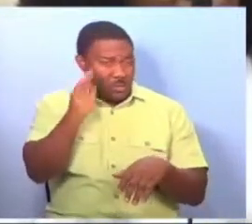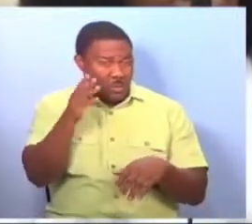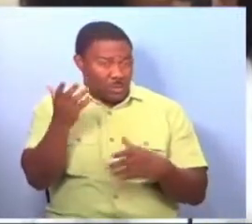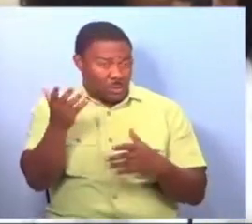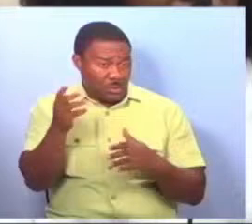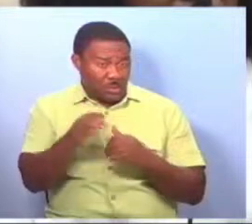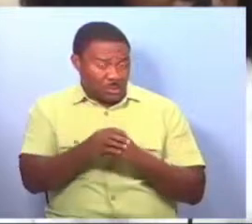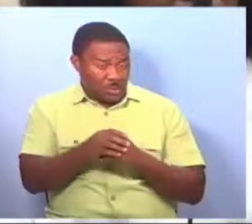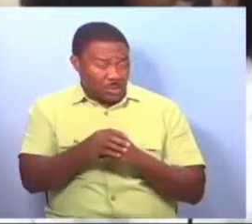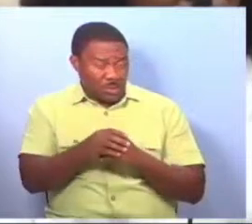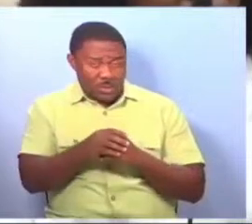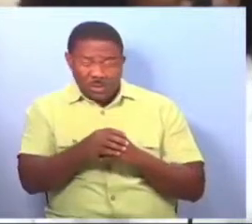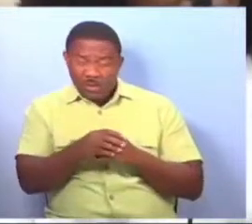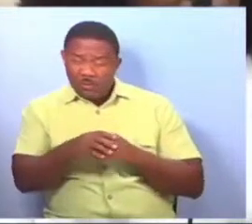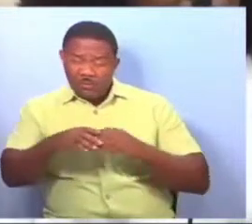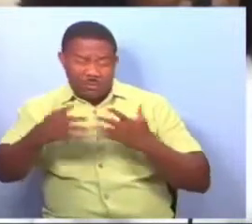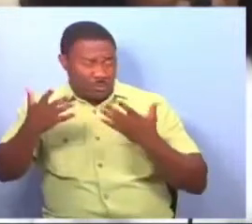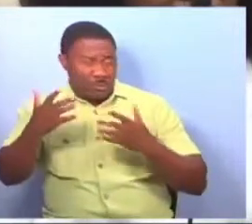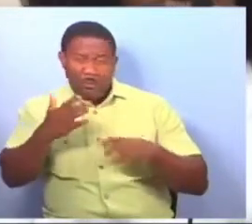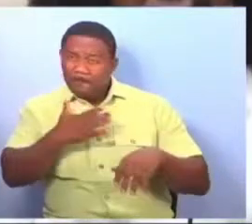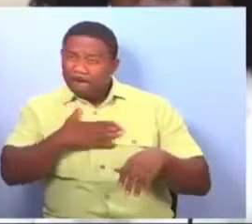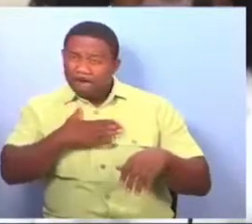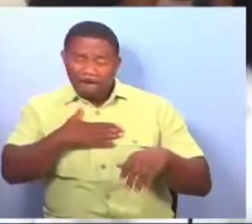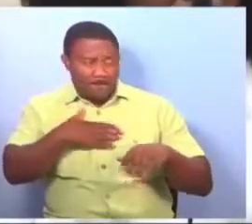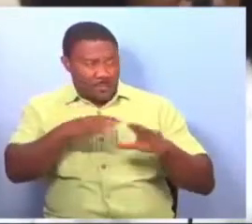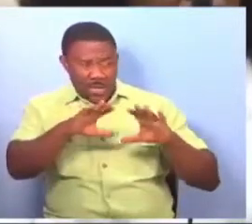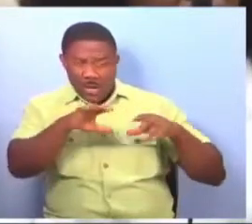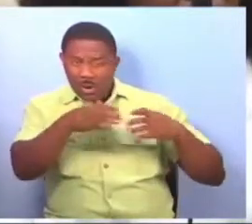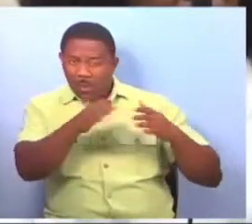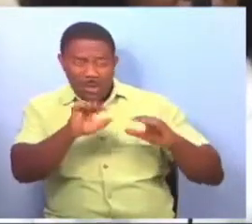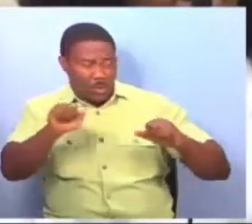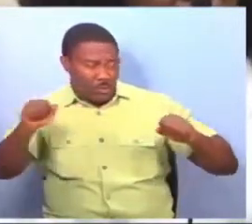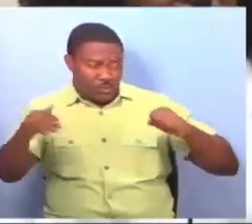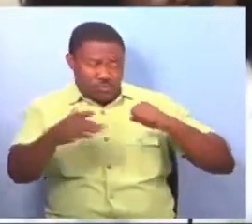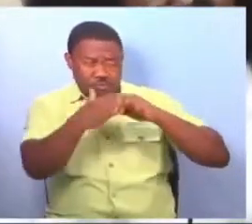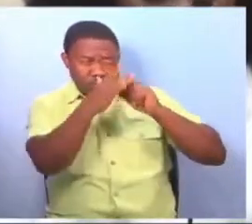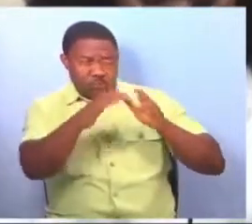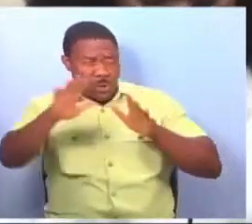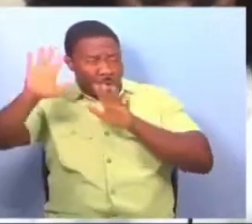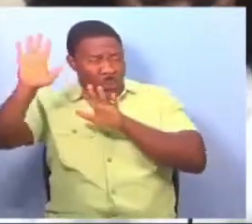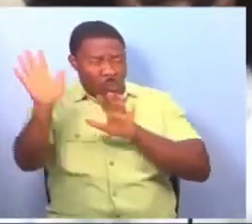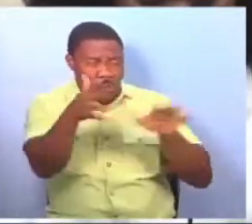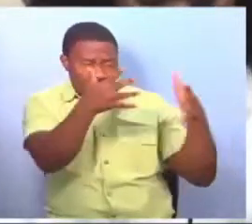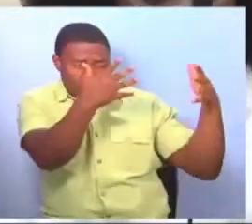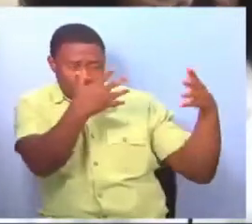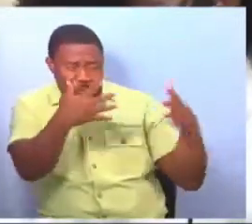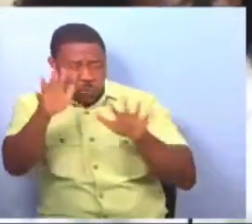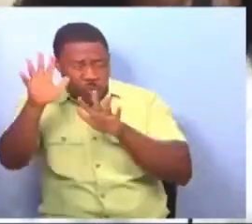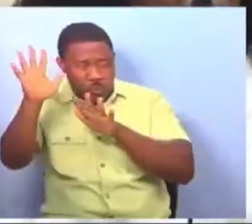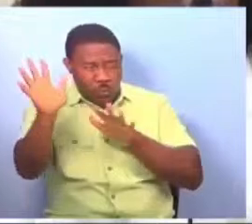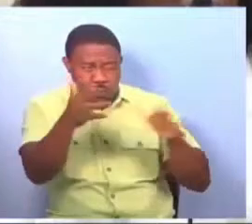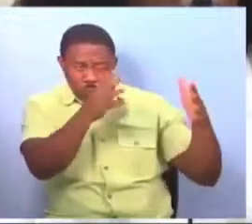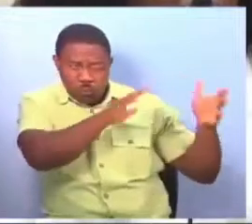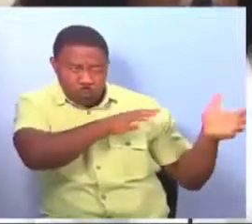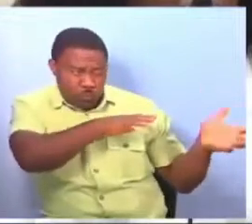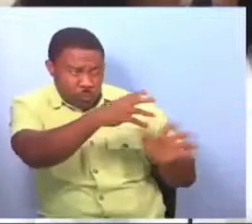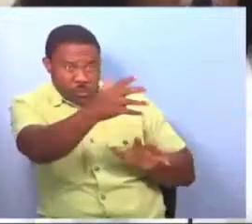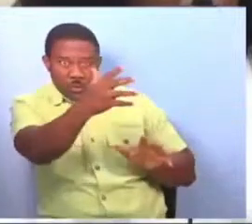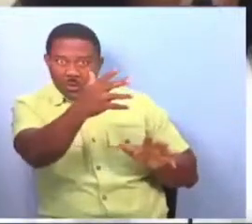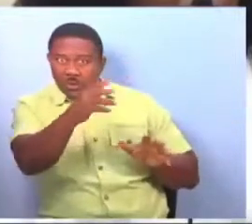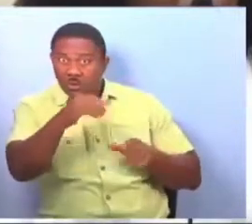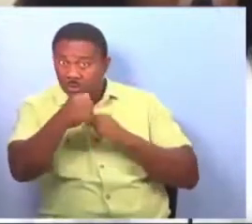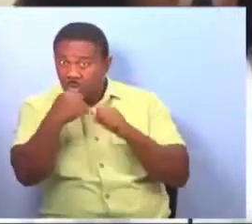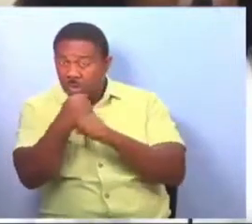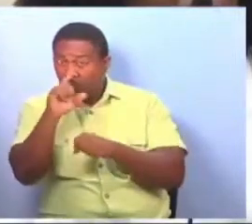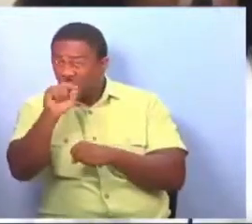by the tidal waves that hit my community in 2021. But when that disaster happened, one of the